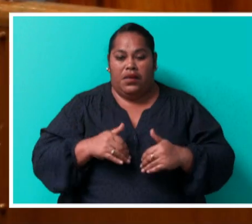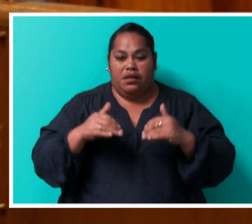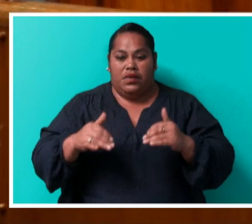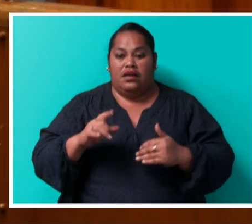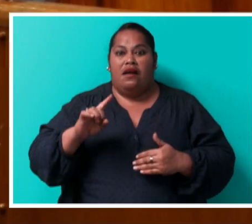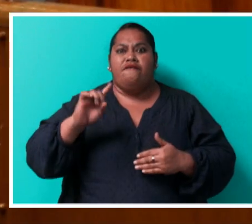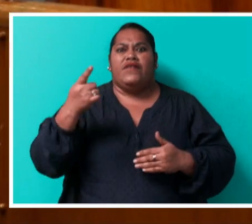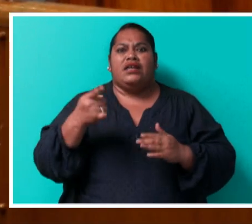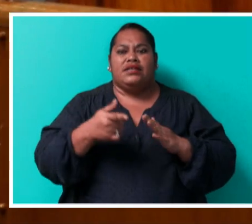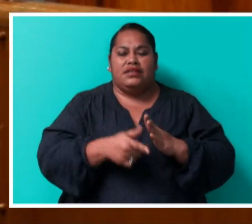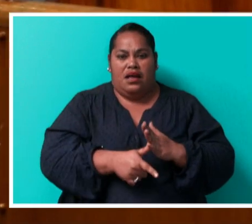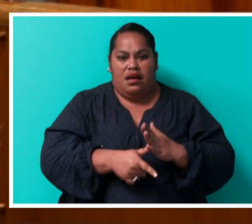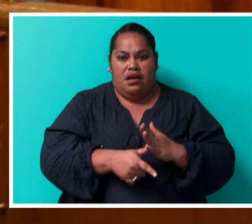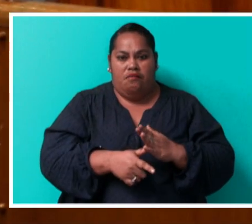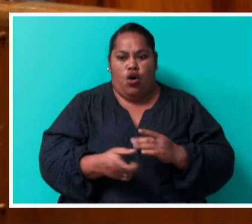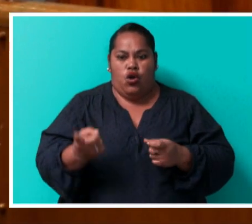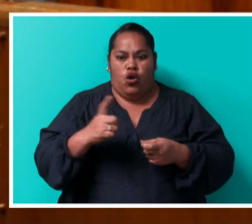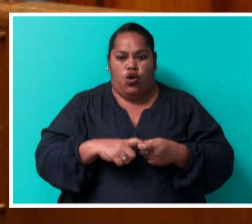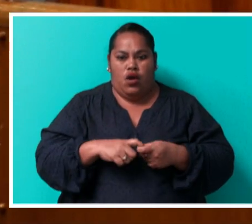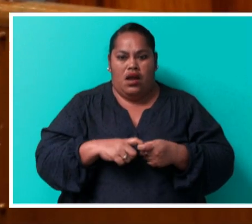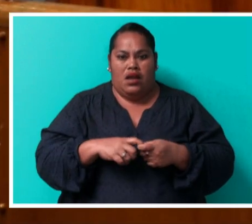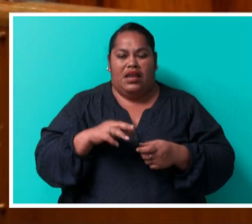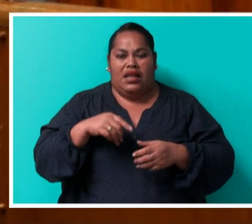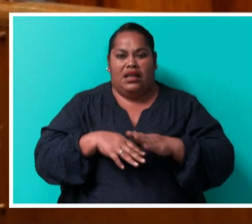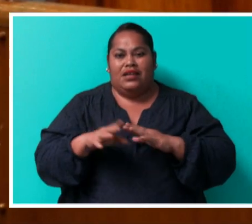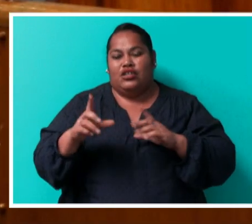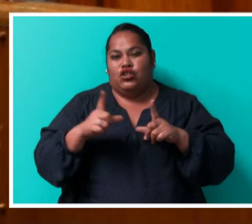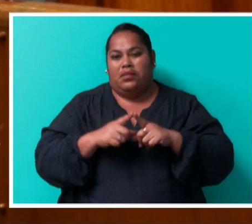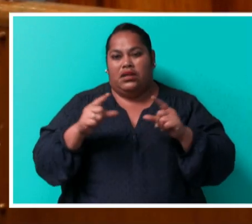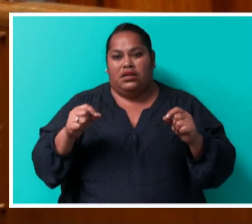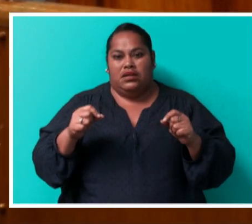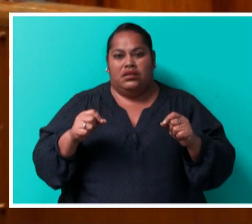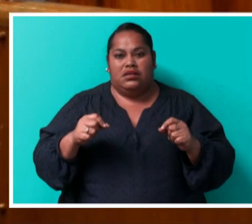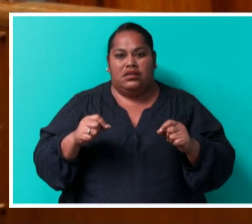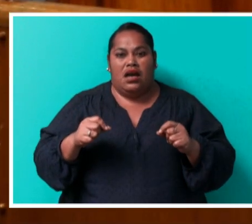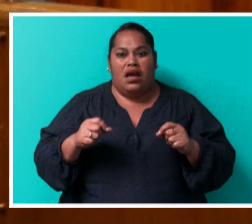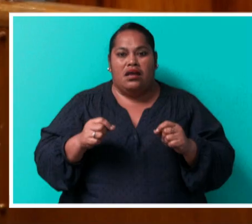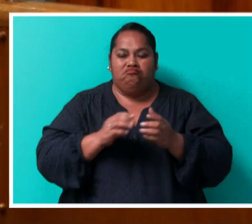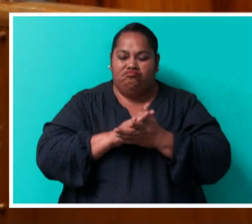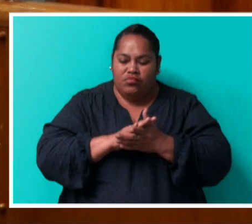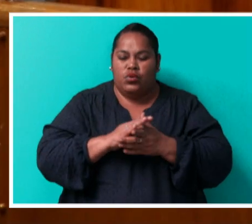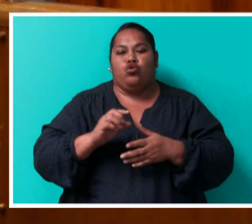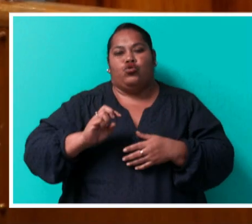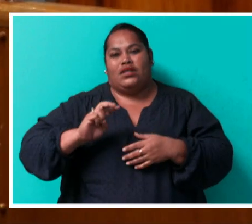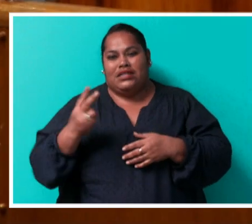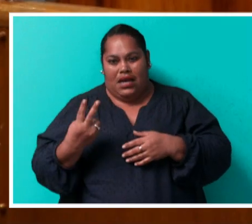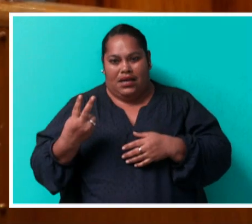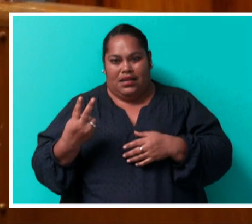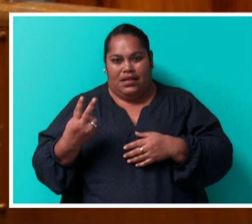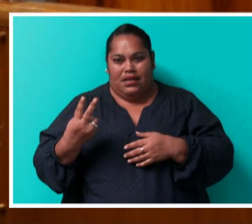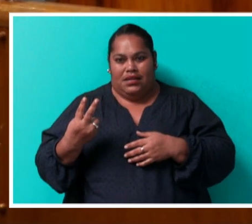ever joint exercise with the Japanese Navy, and he looks forward to the second Japan-Pacific